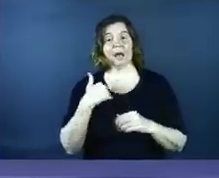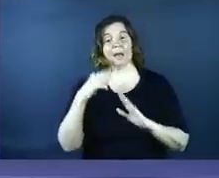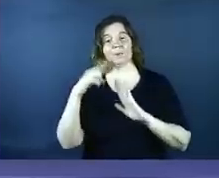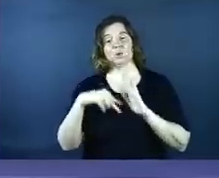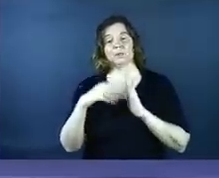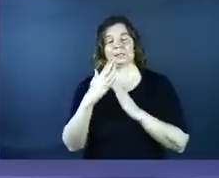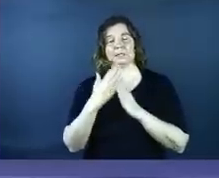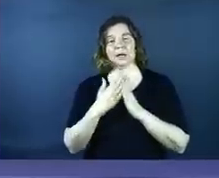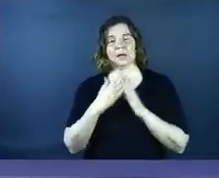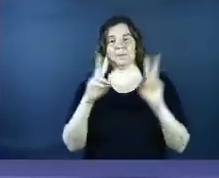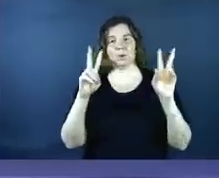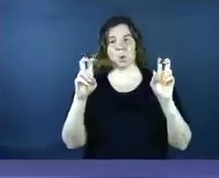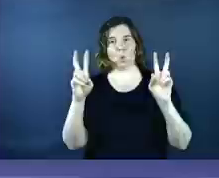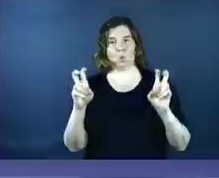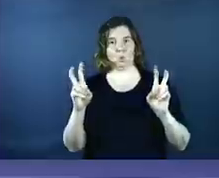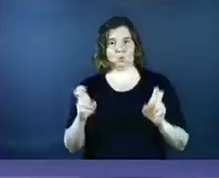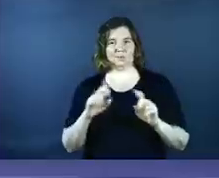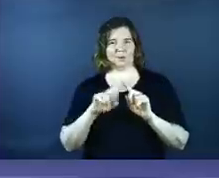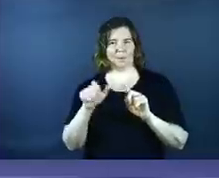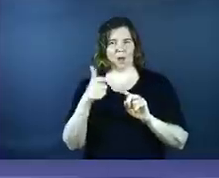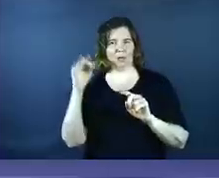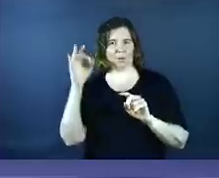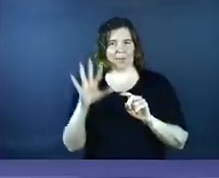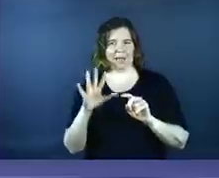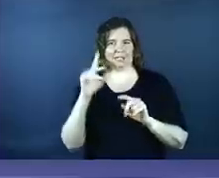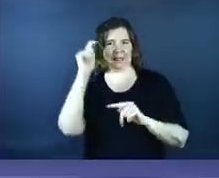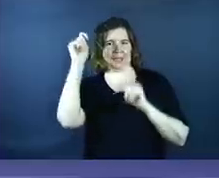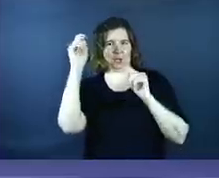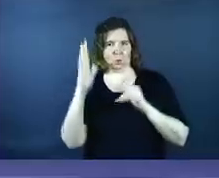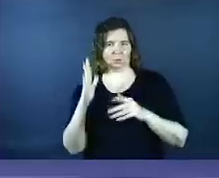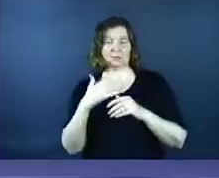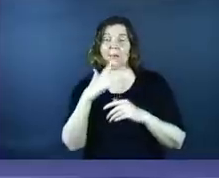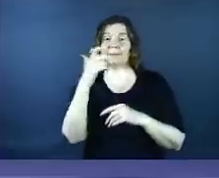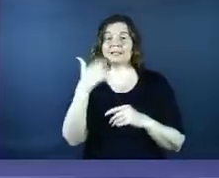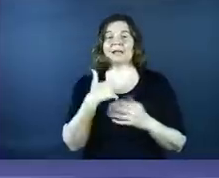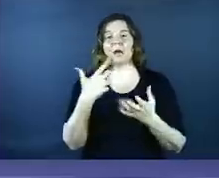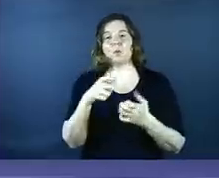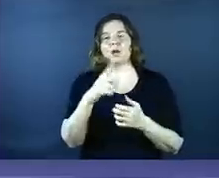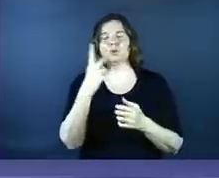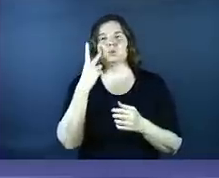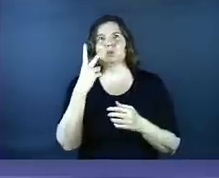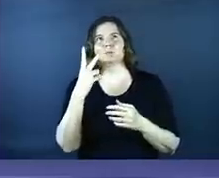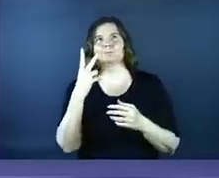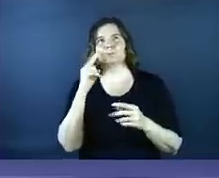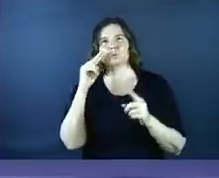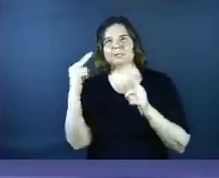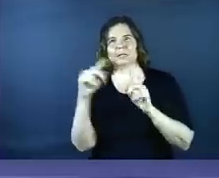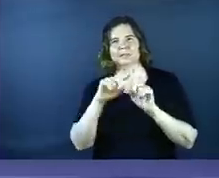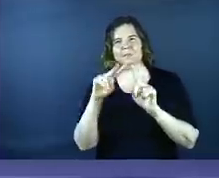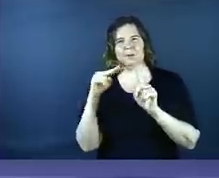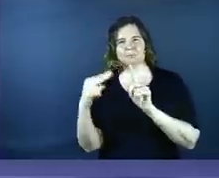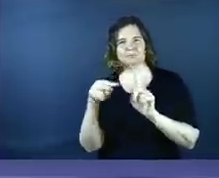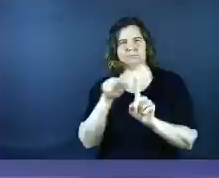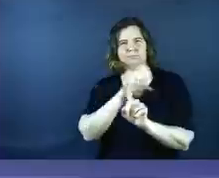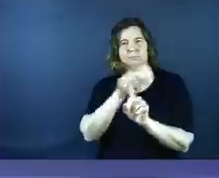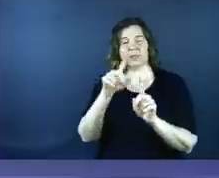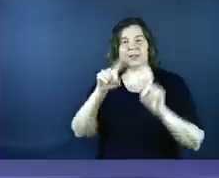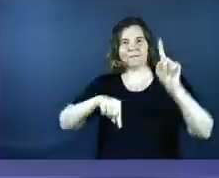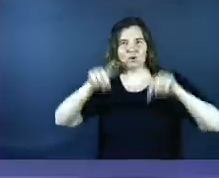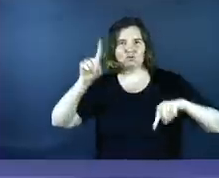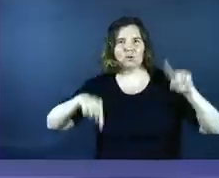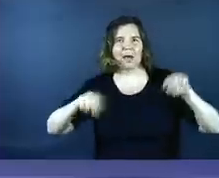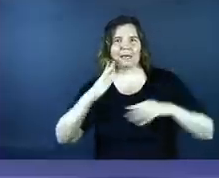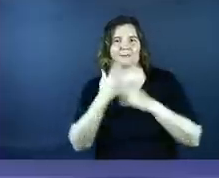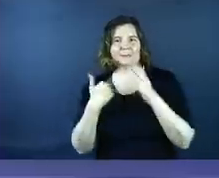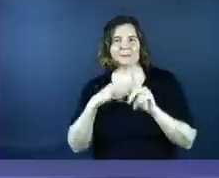some quotes to you from some other pastors and theologians, just because I want you to just take this in. I want you to take in the variety of what